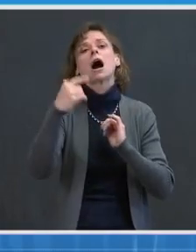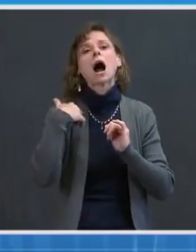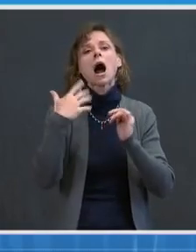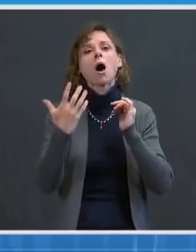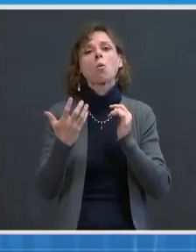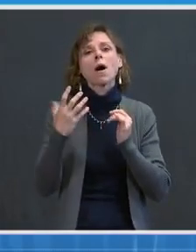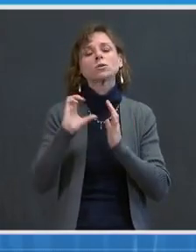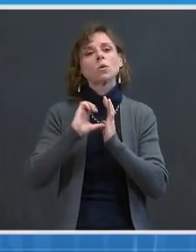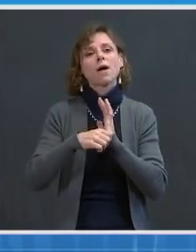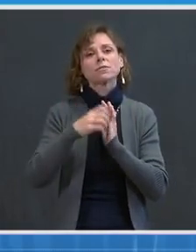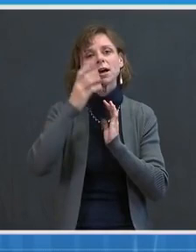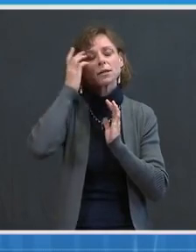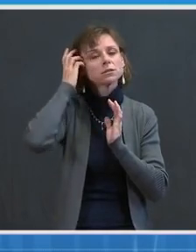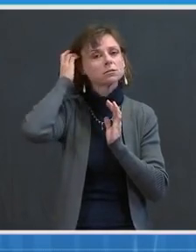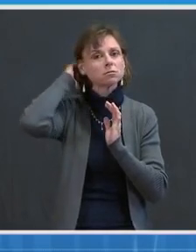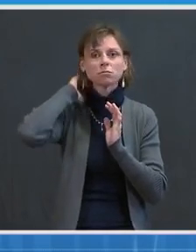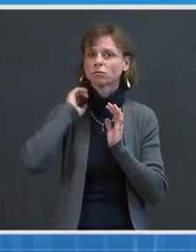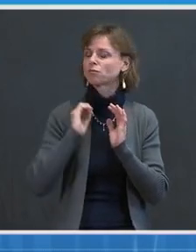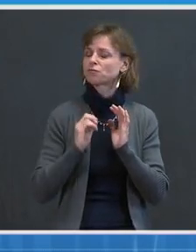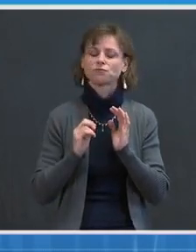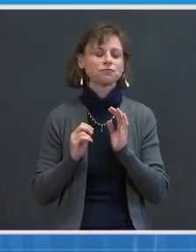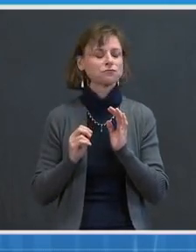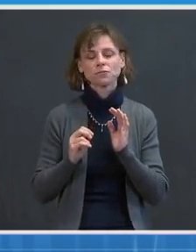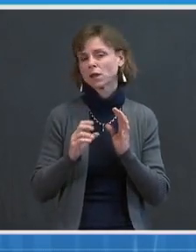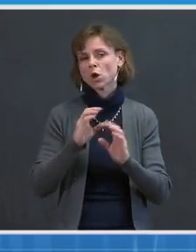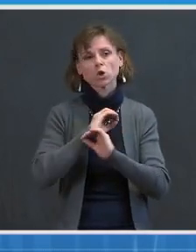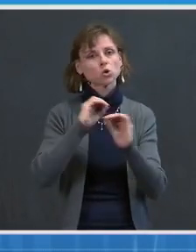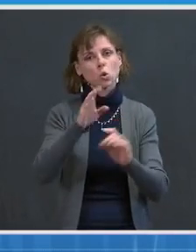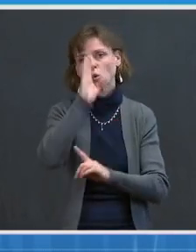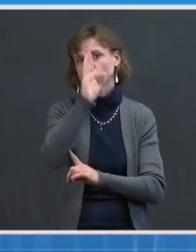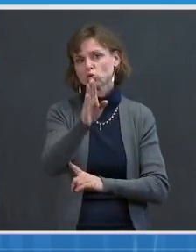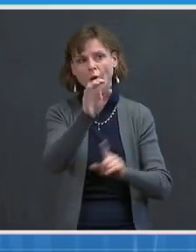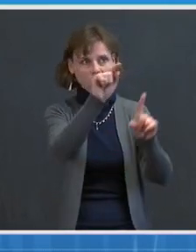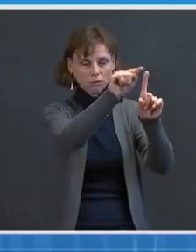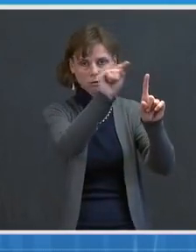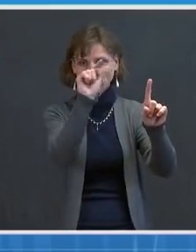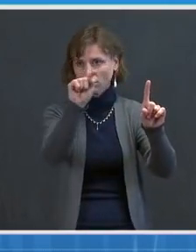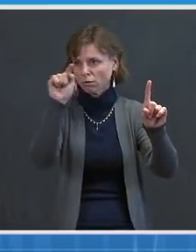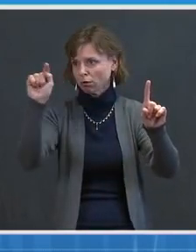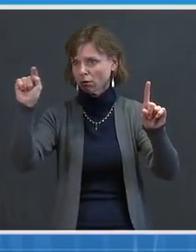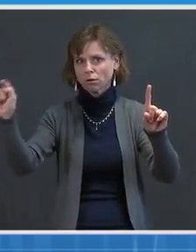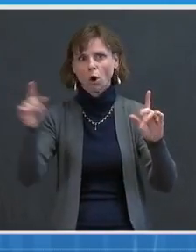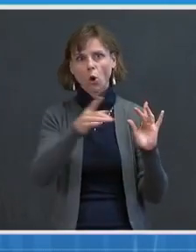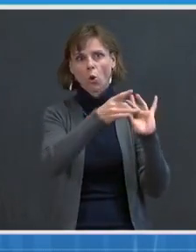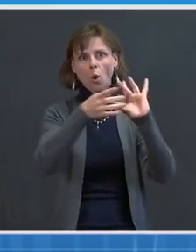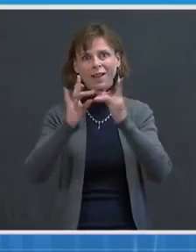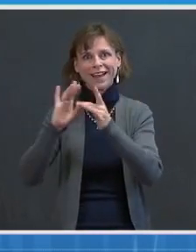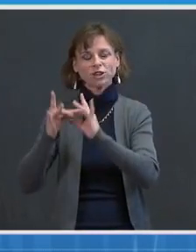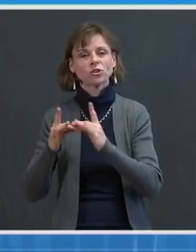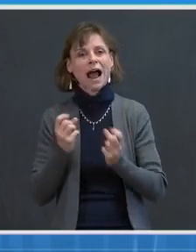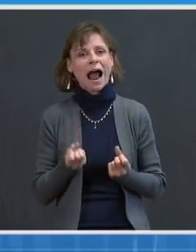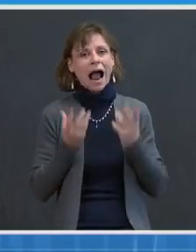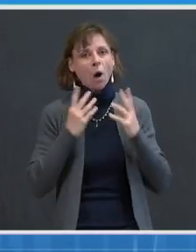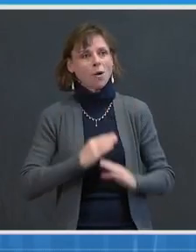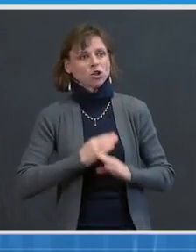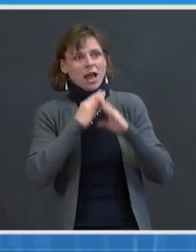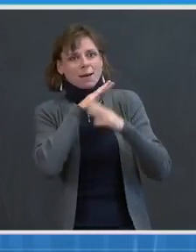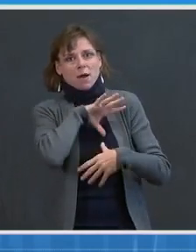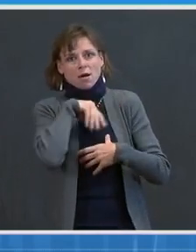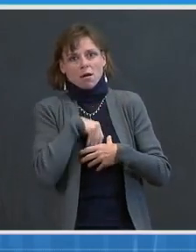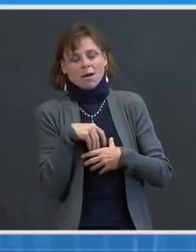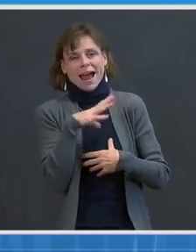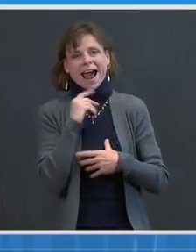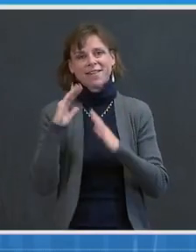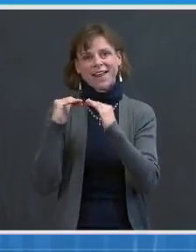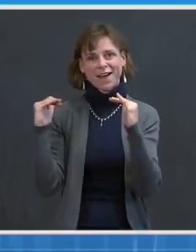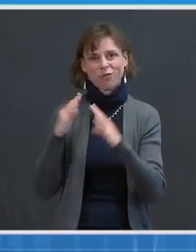that there is not a direct linear correlation between the level of antibody and the degree of protection, as Dr. Walensky says.